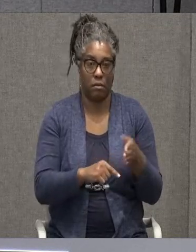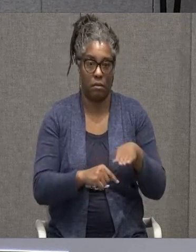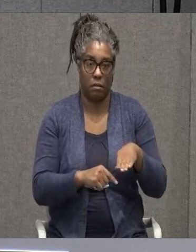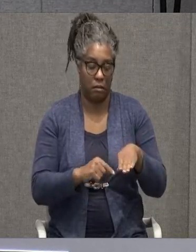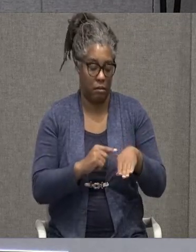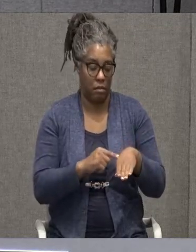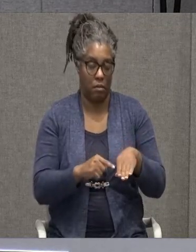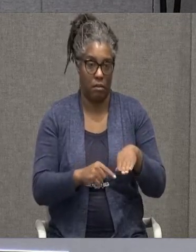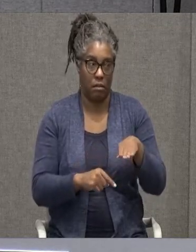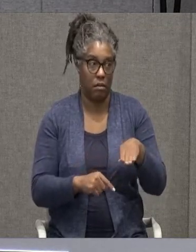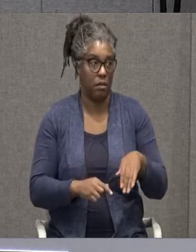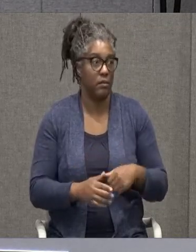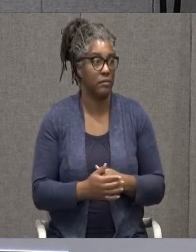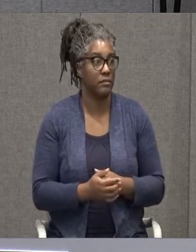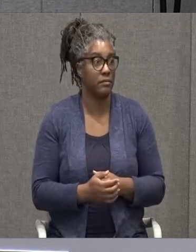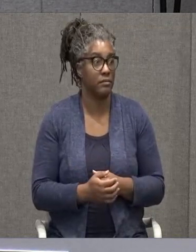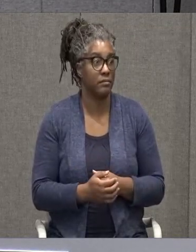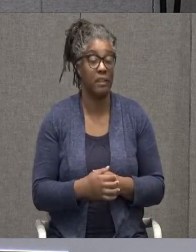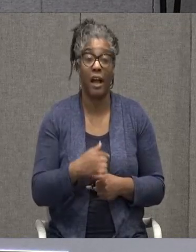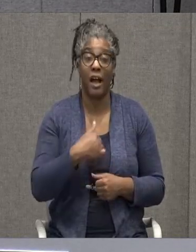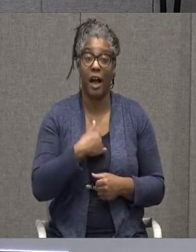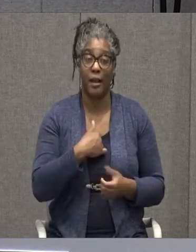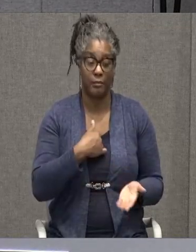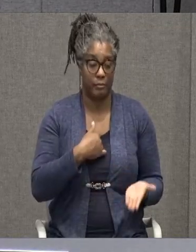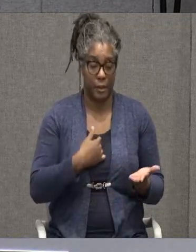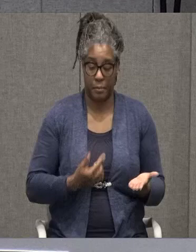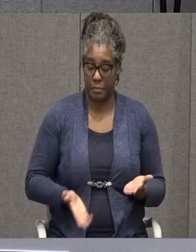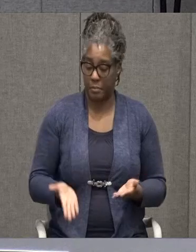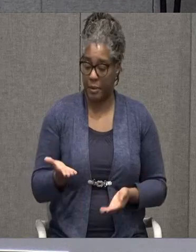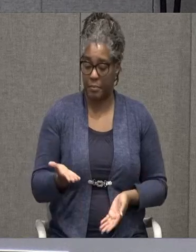I'm going from one hand to the other. You can just use one if you like.